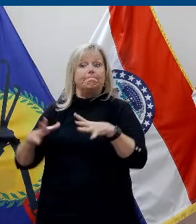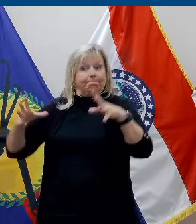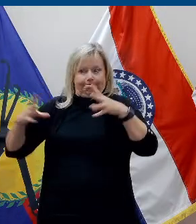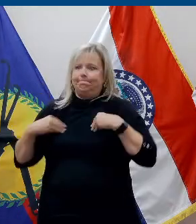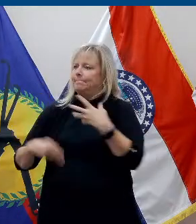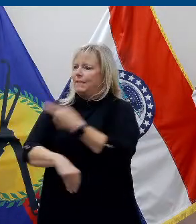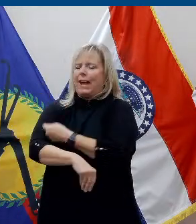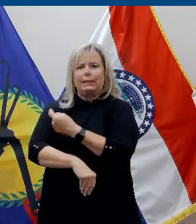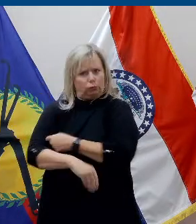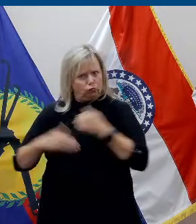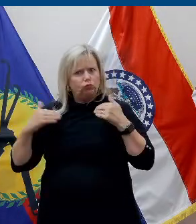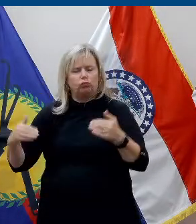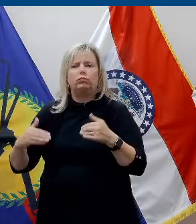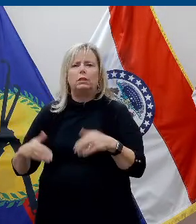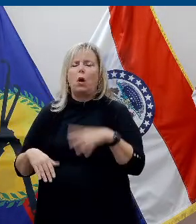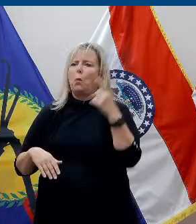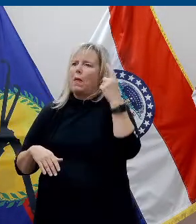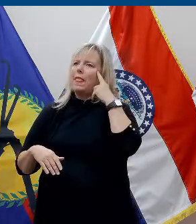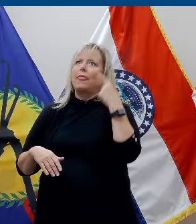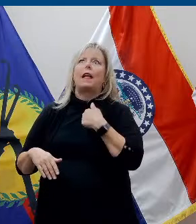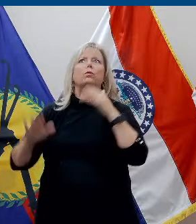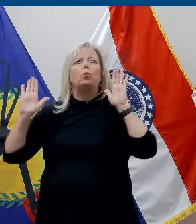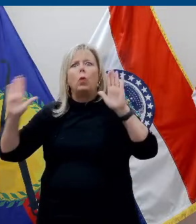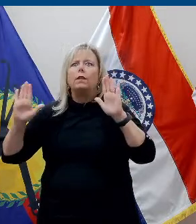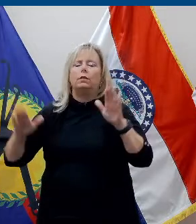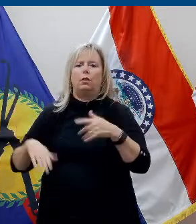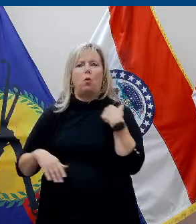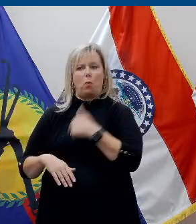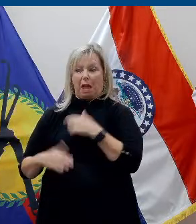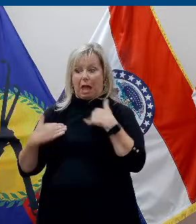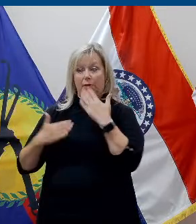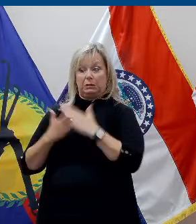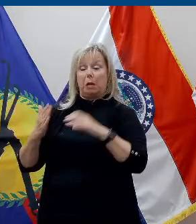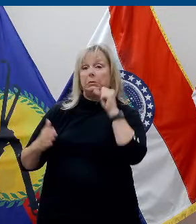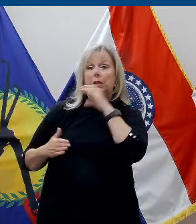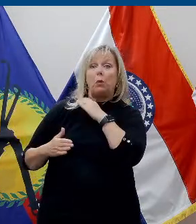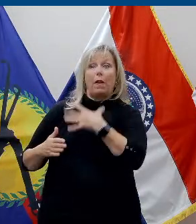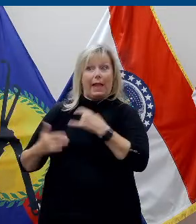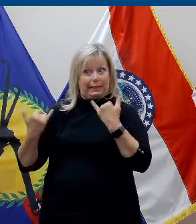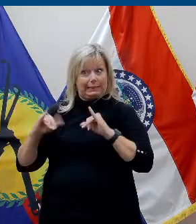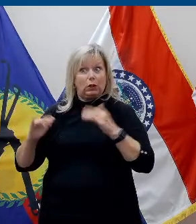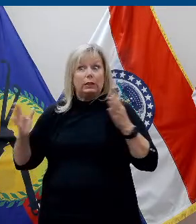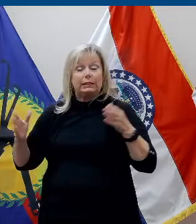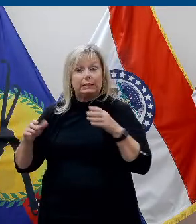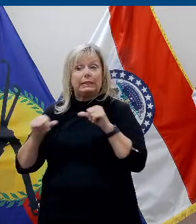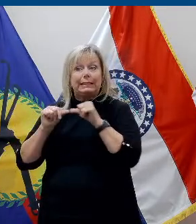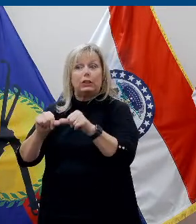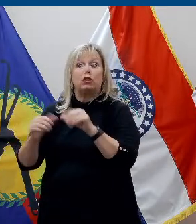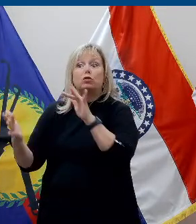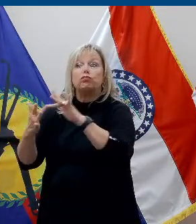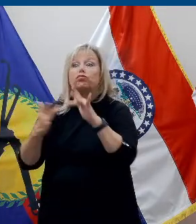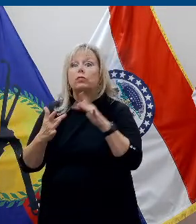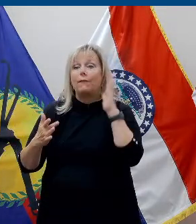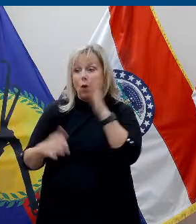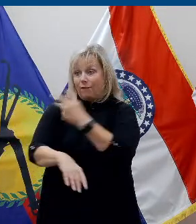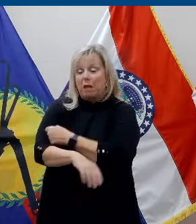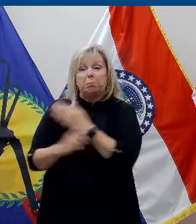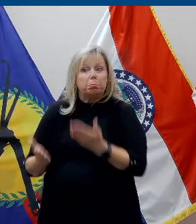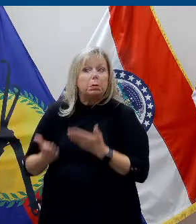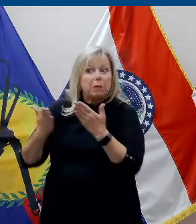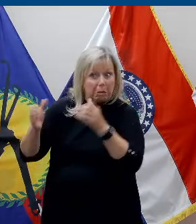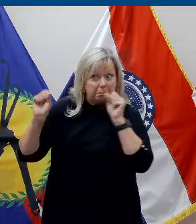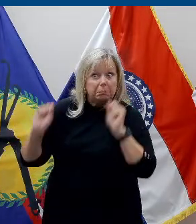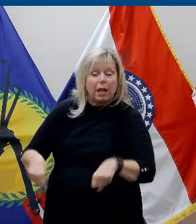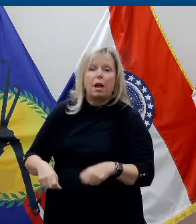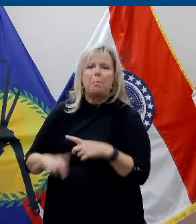the vaccination efforts. We think this is excellent. We do have some seniors we would like to still continue to reach with opportunities for vaccination,